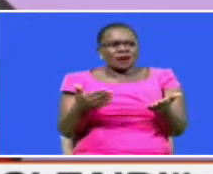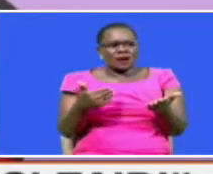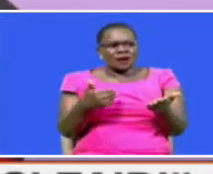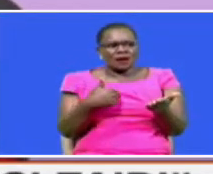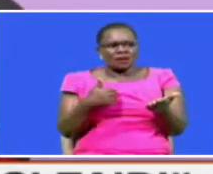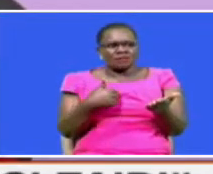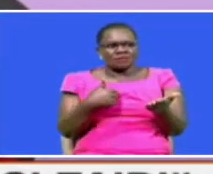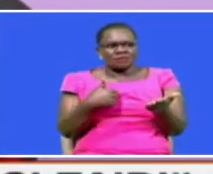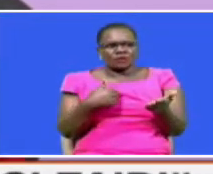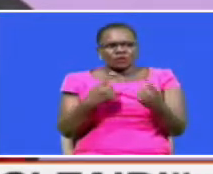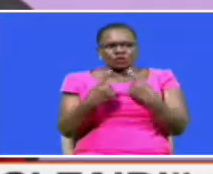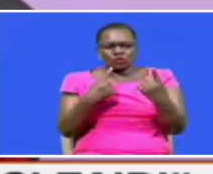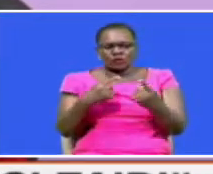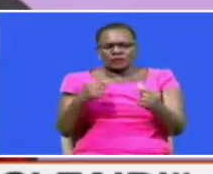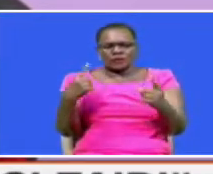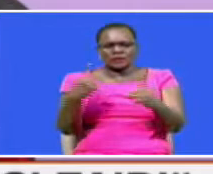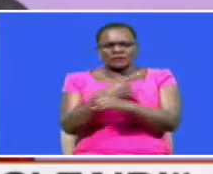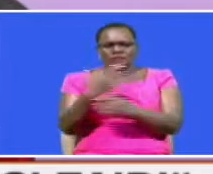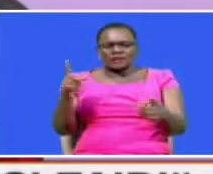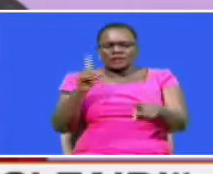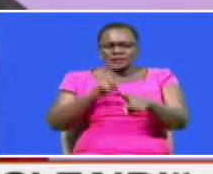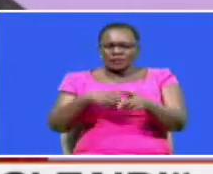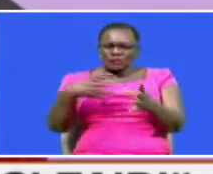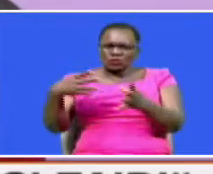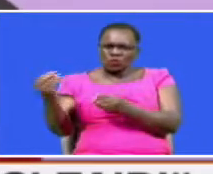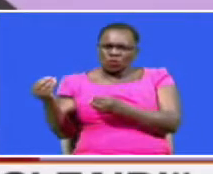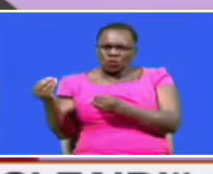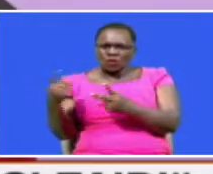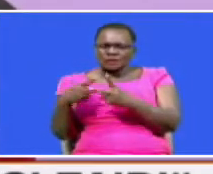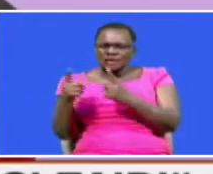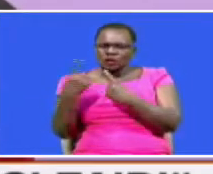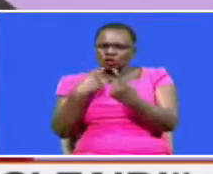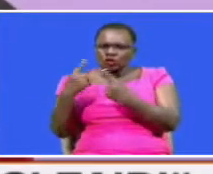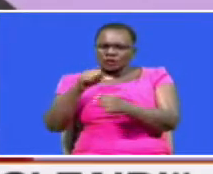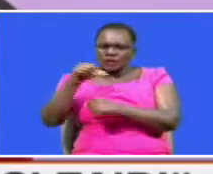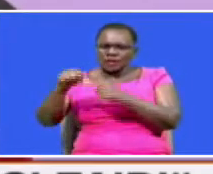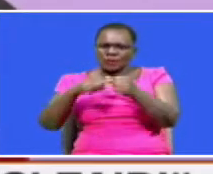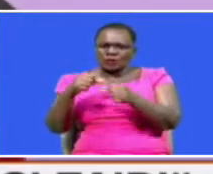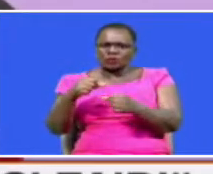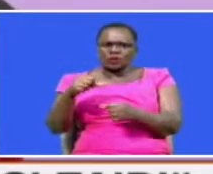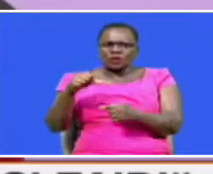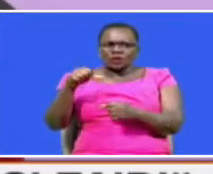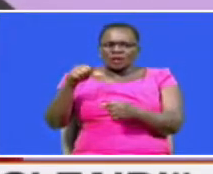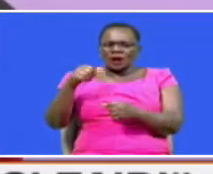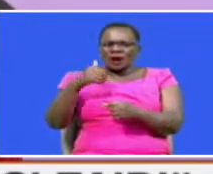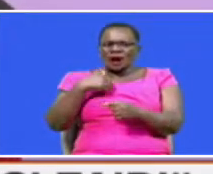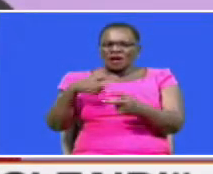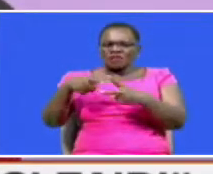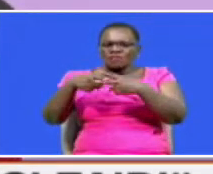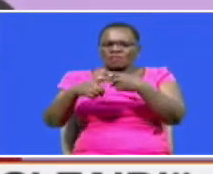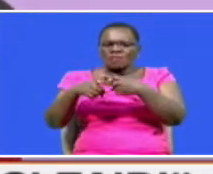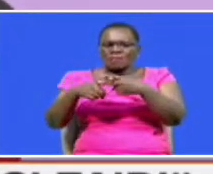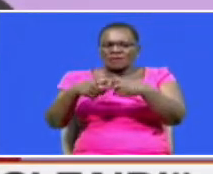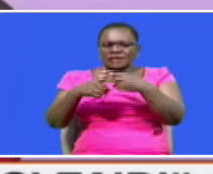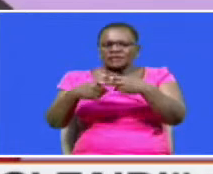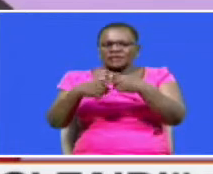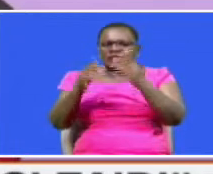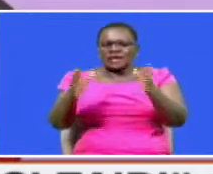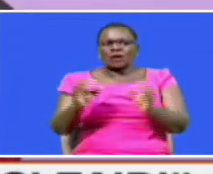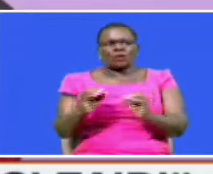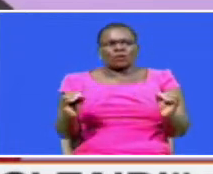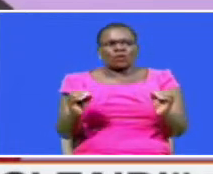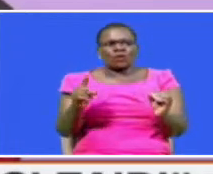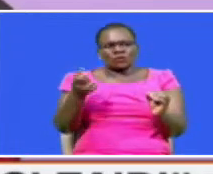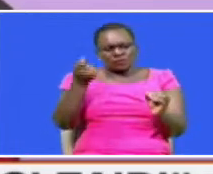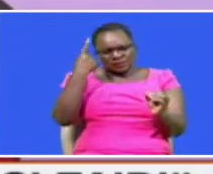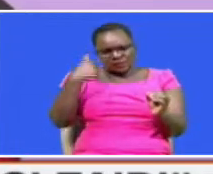actually talking about a different thing. If we go there, start talking about the UHC and we don't have biomedical engineers in the country, I don't understand